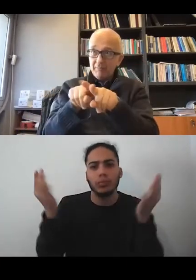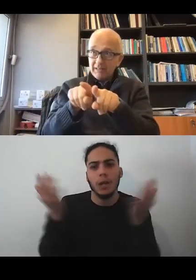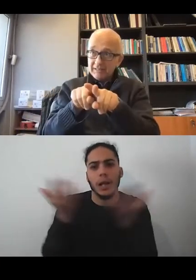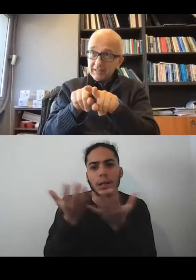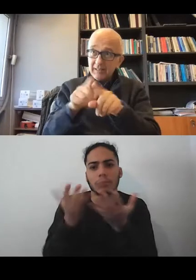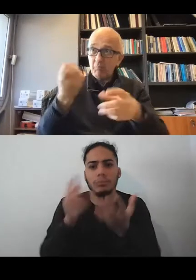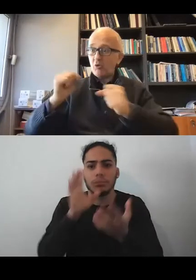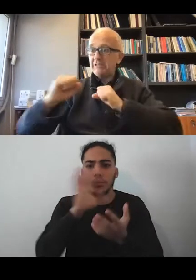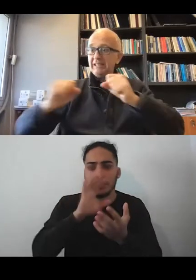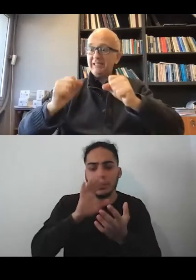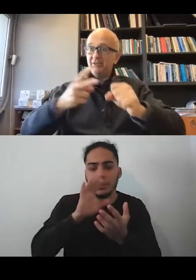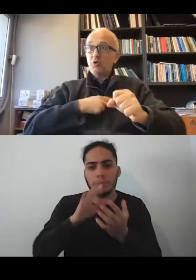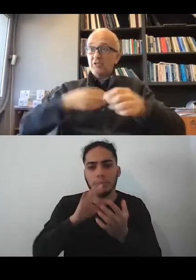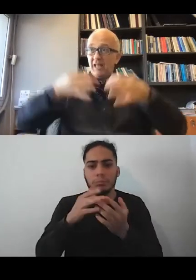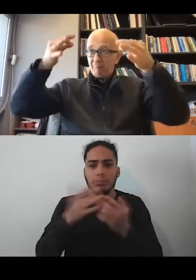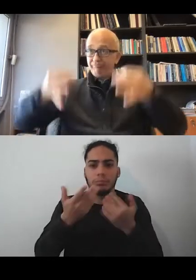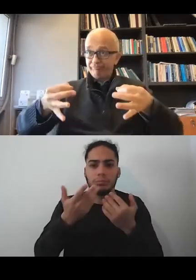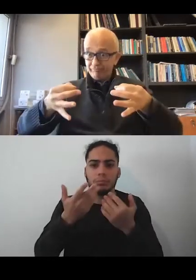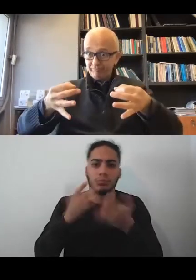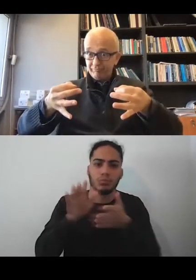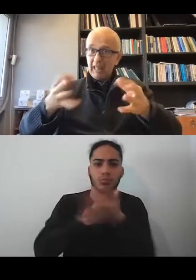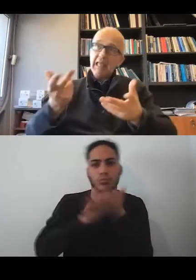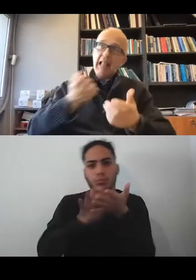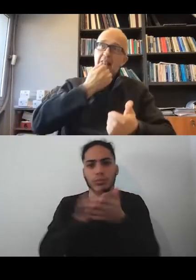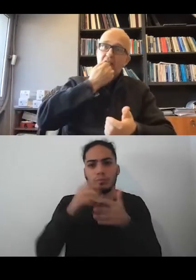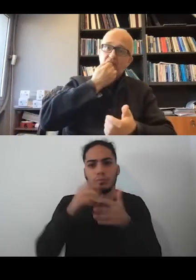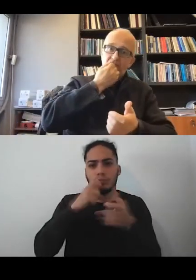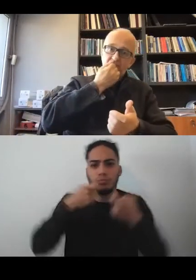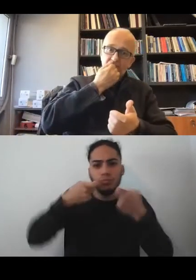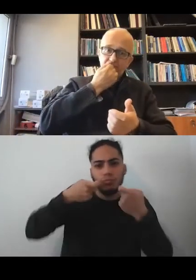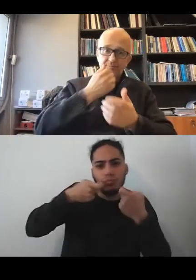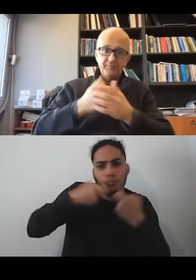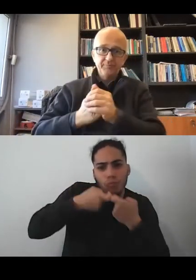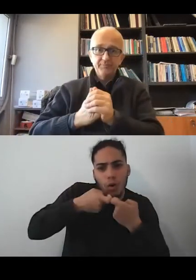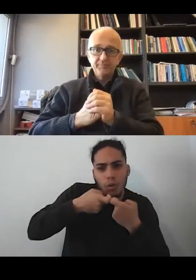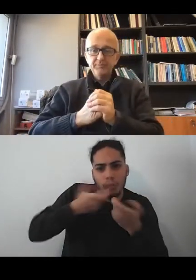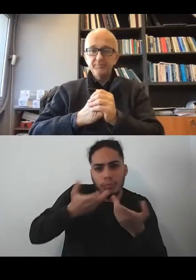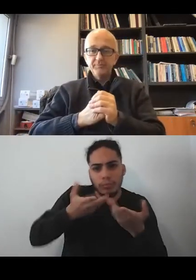synchronization of those information channels.